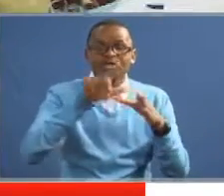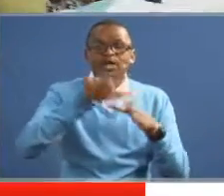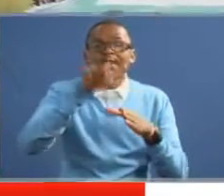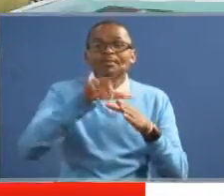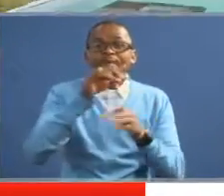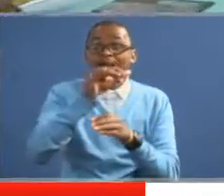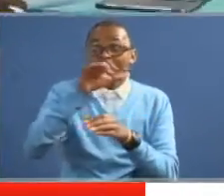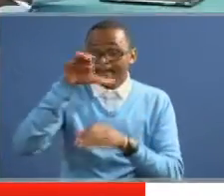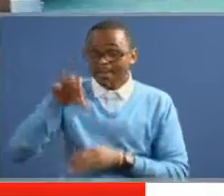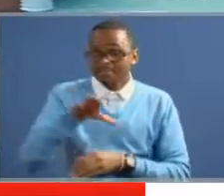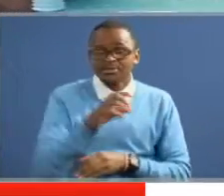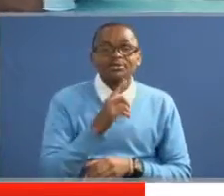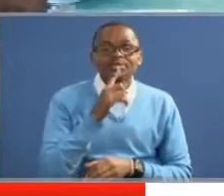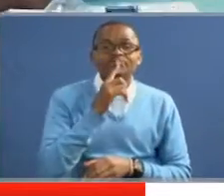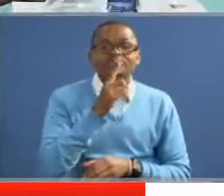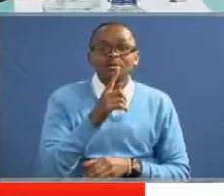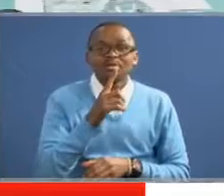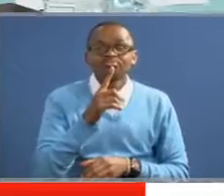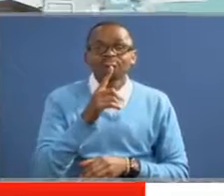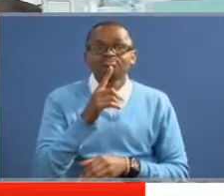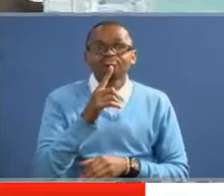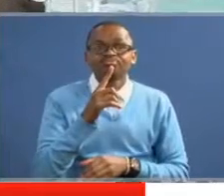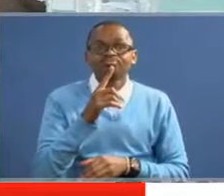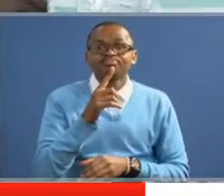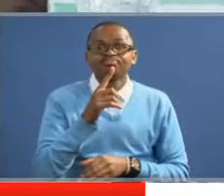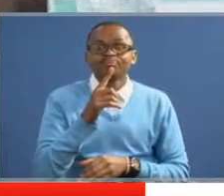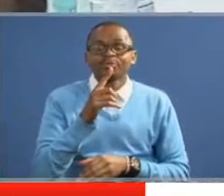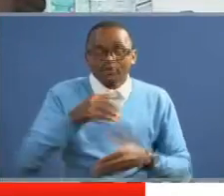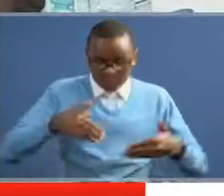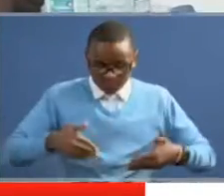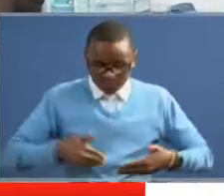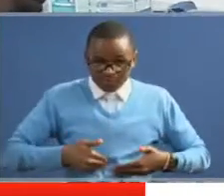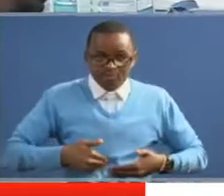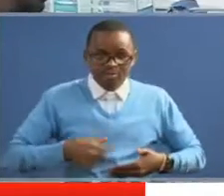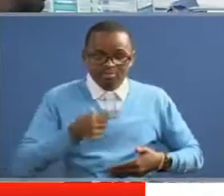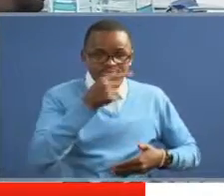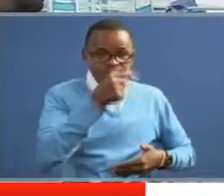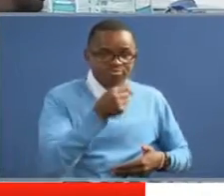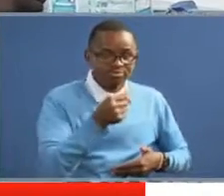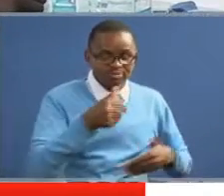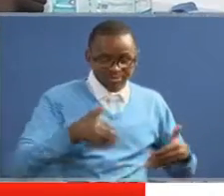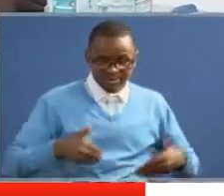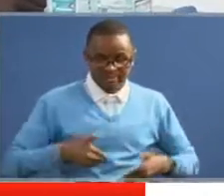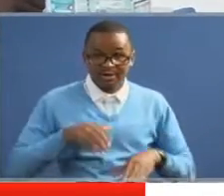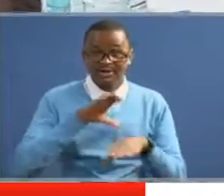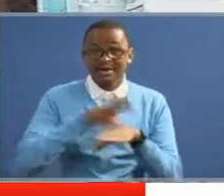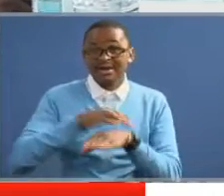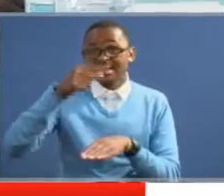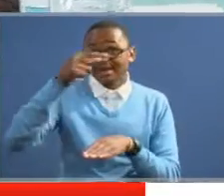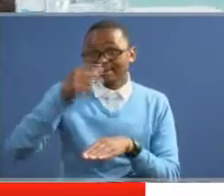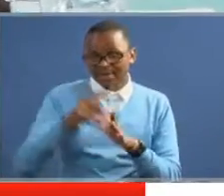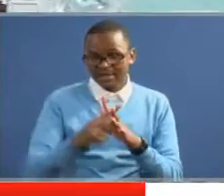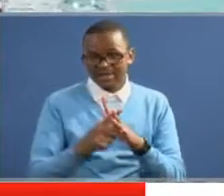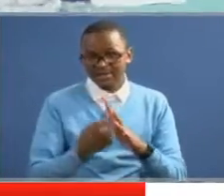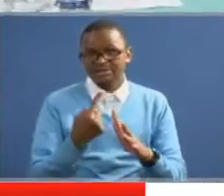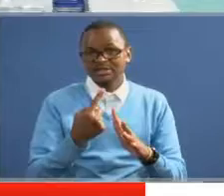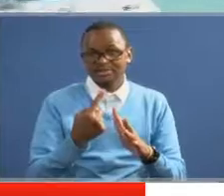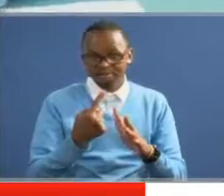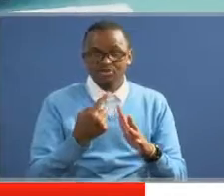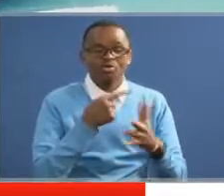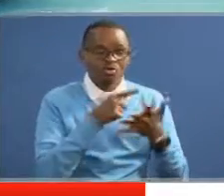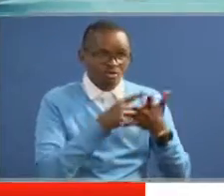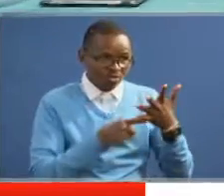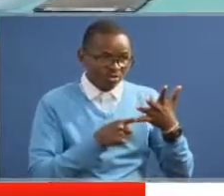Vile vile ameshikilia kwamba hazina ya vijana imetengwa na serikali kuhakikisha kwamba vijana wanapata hela za kuanzisha mtaji